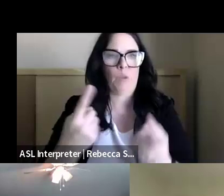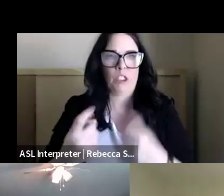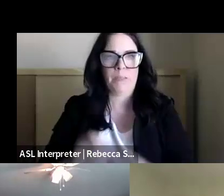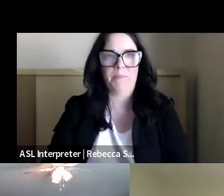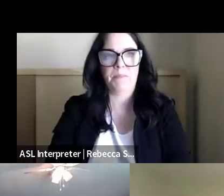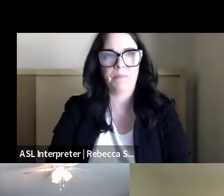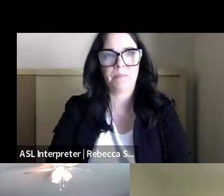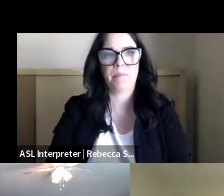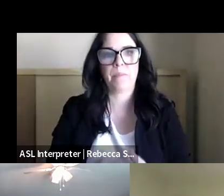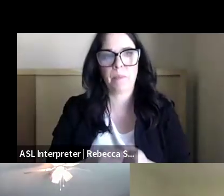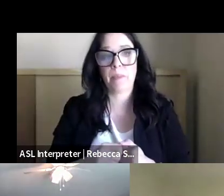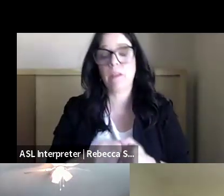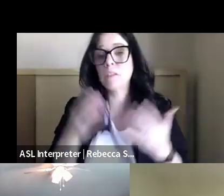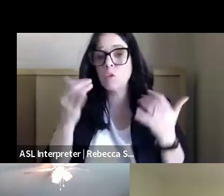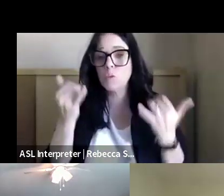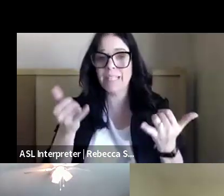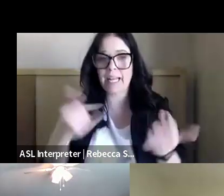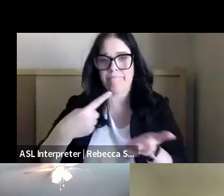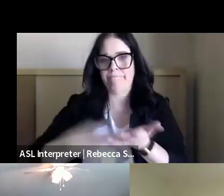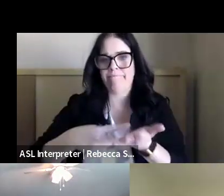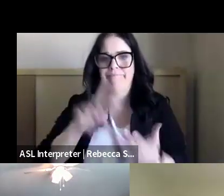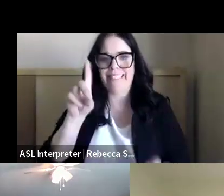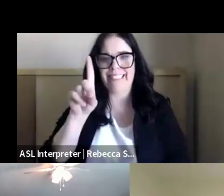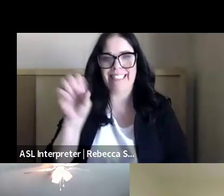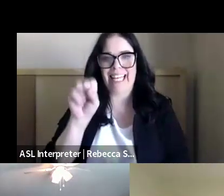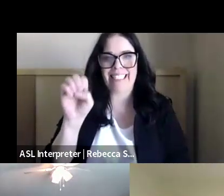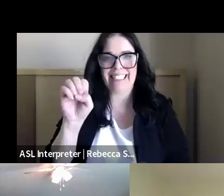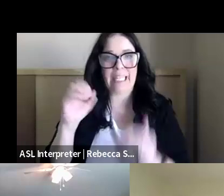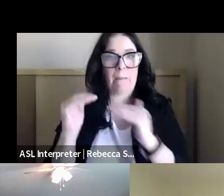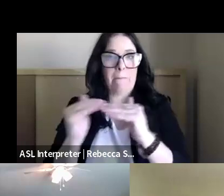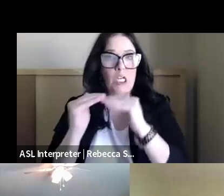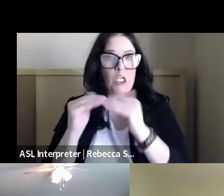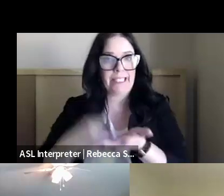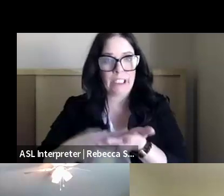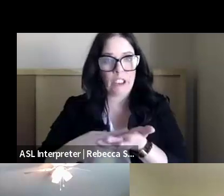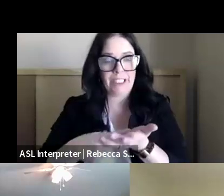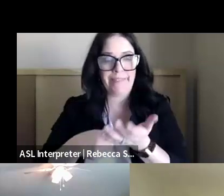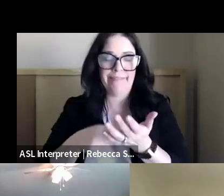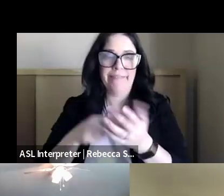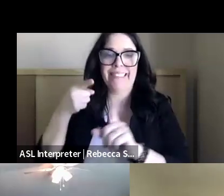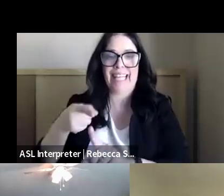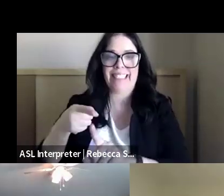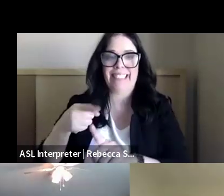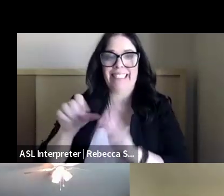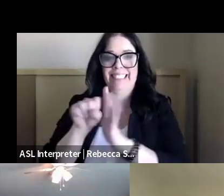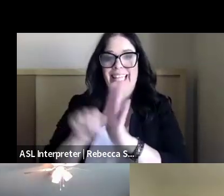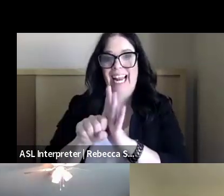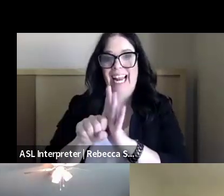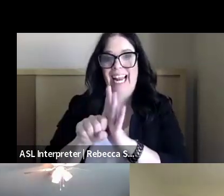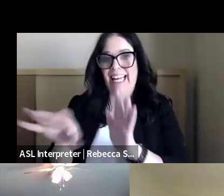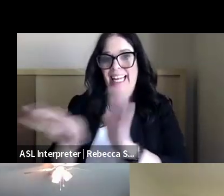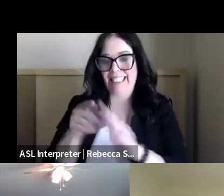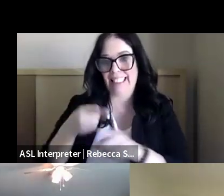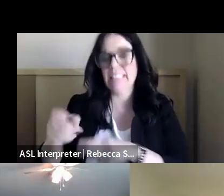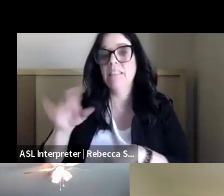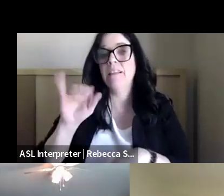So today is the designated state entity peer discussion, and we are going to be talking about Section 4 of the state